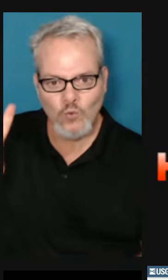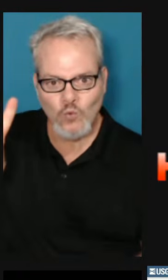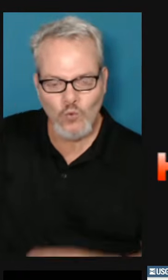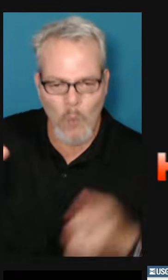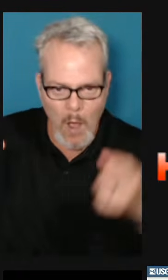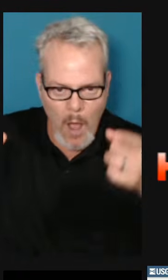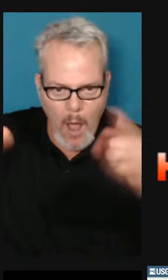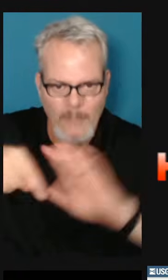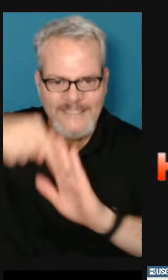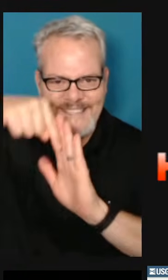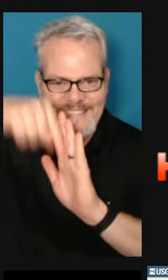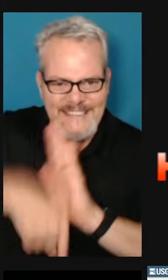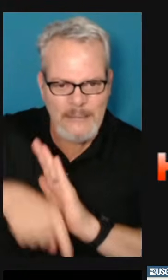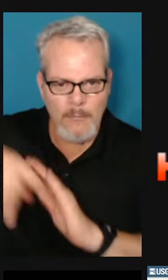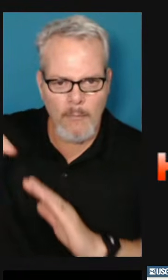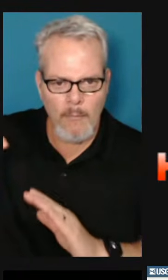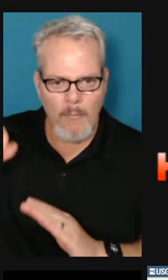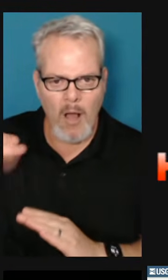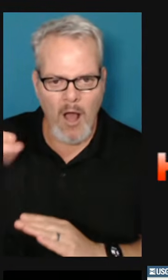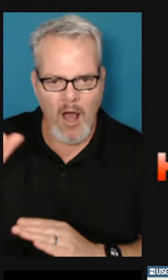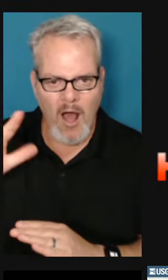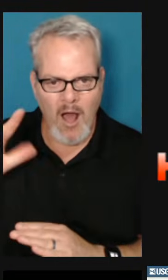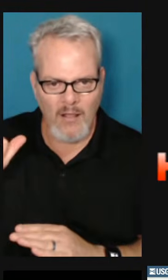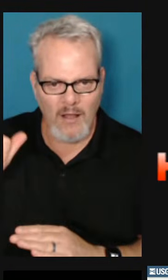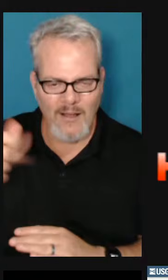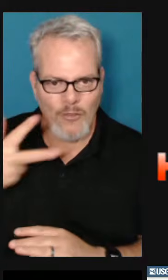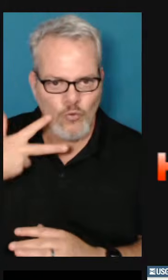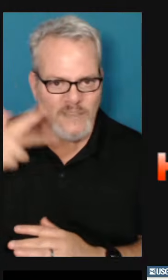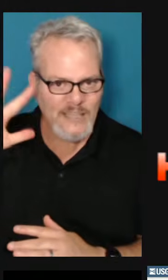Pahala 3 days ago.